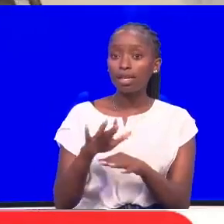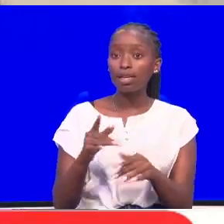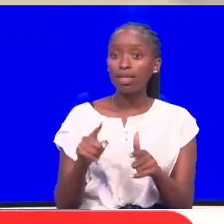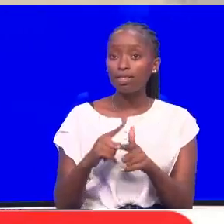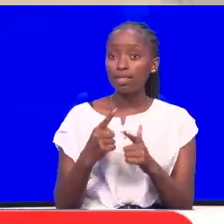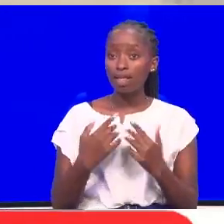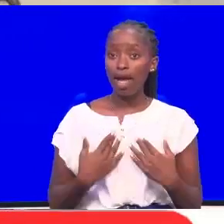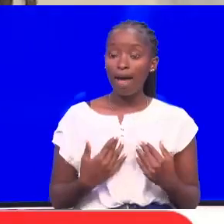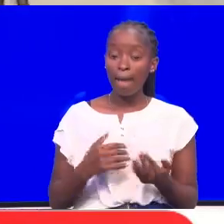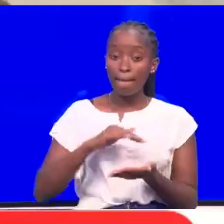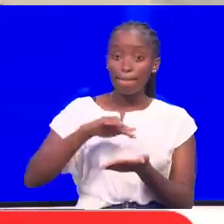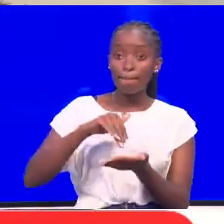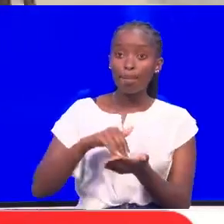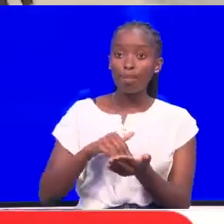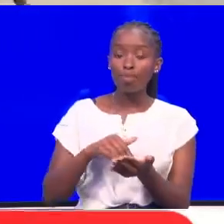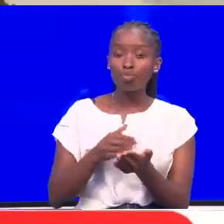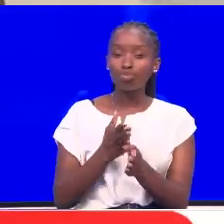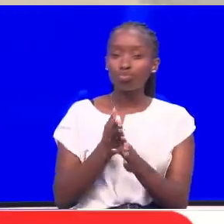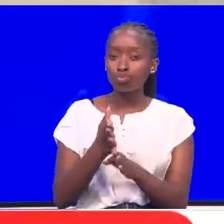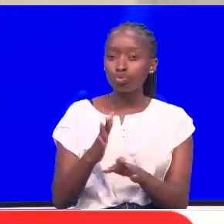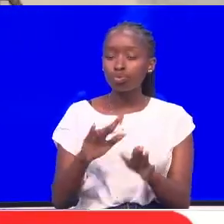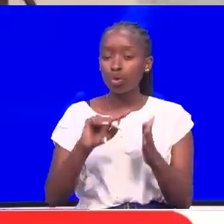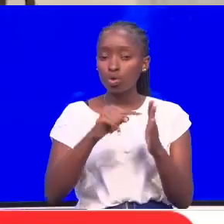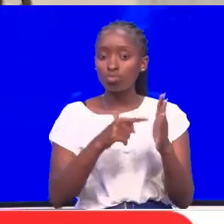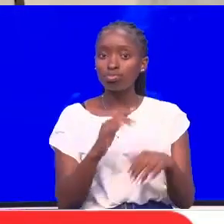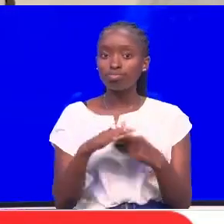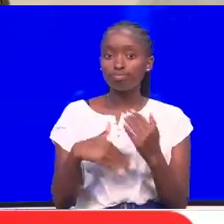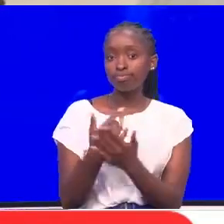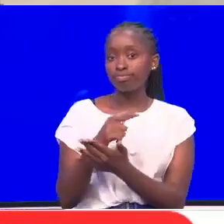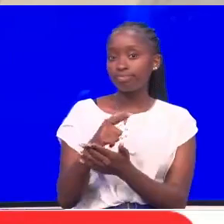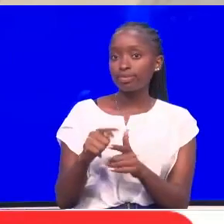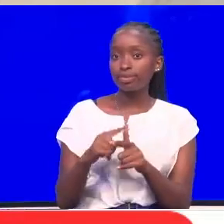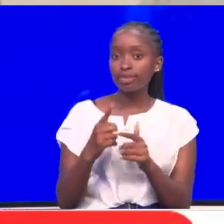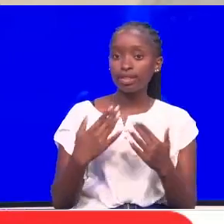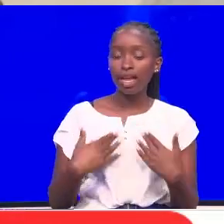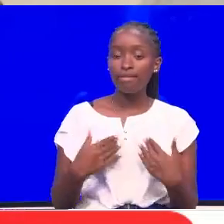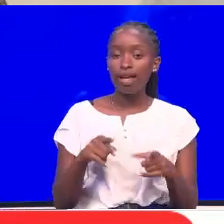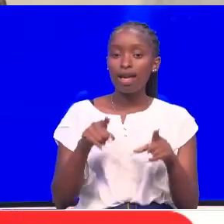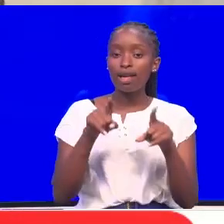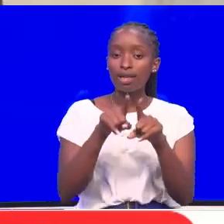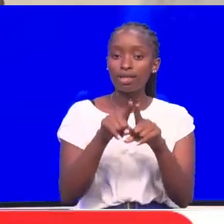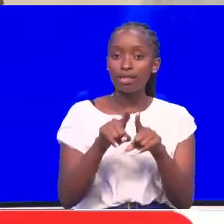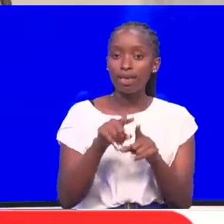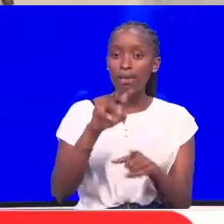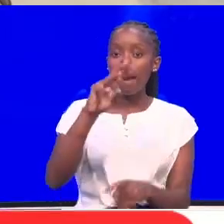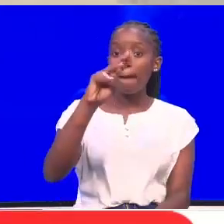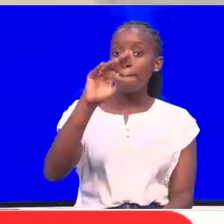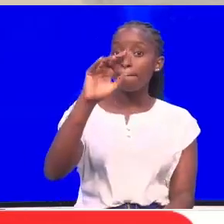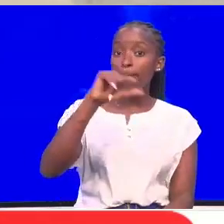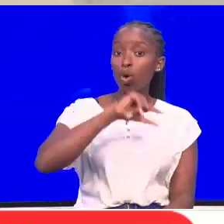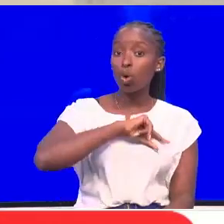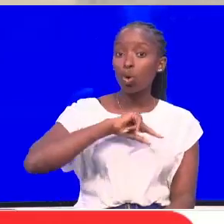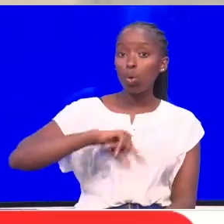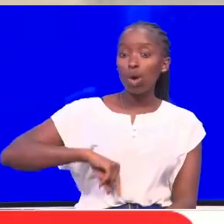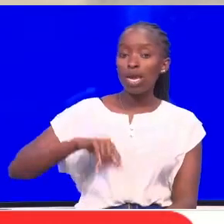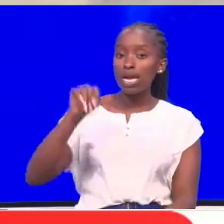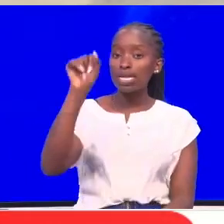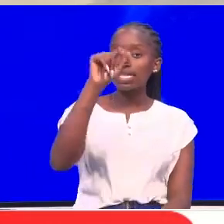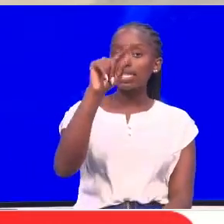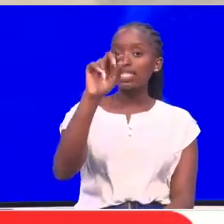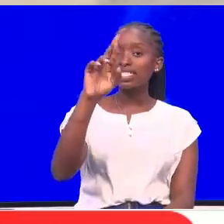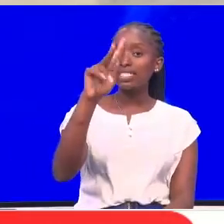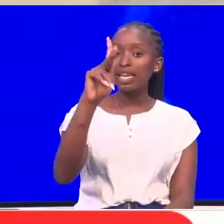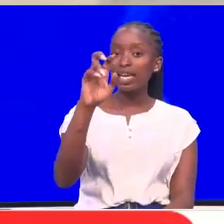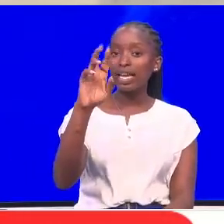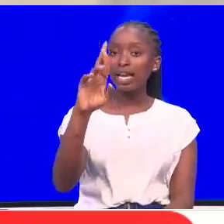point. Or a Veronica point or a Pamela point. This is for Malkia Strikers. So even you know ambia. Mocha kiamka,